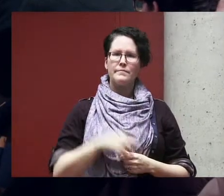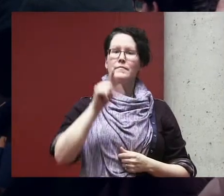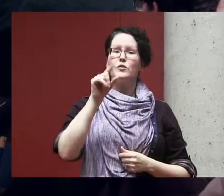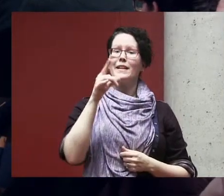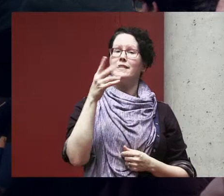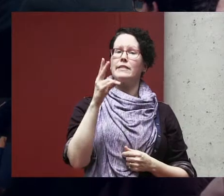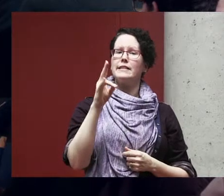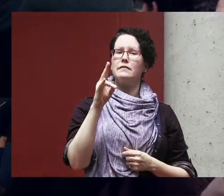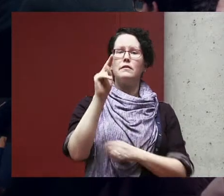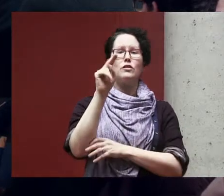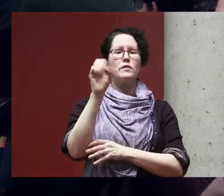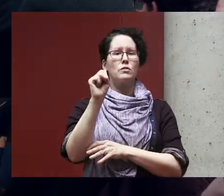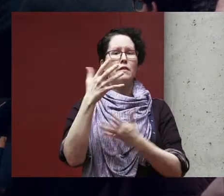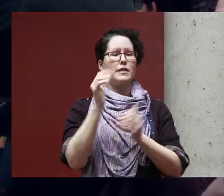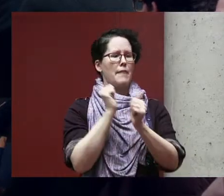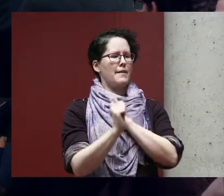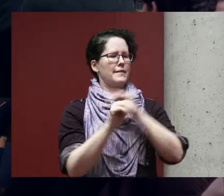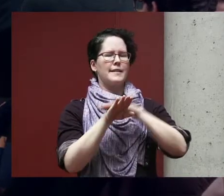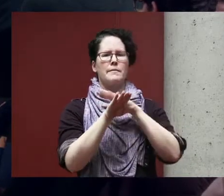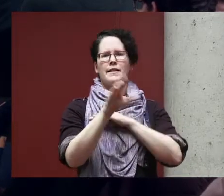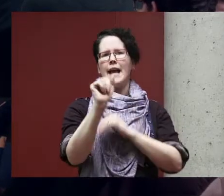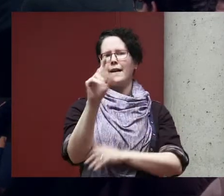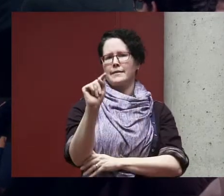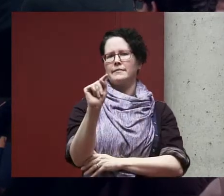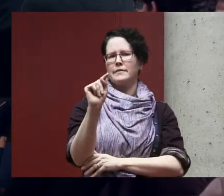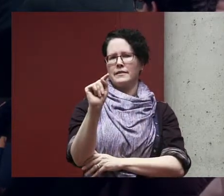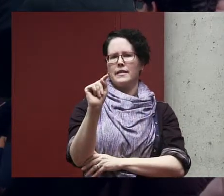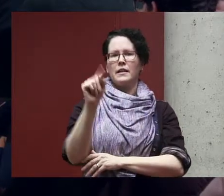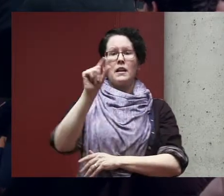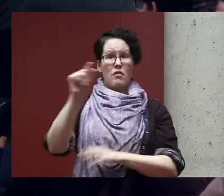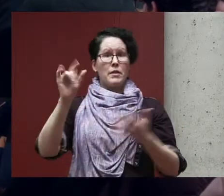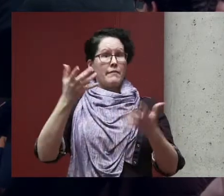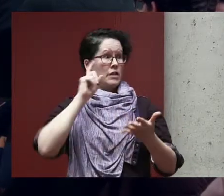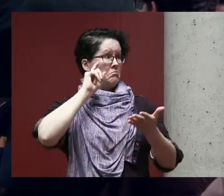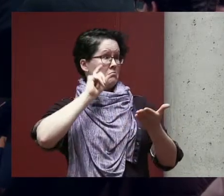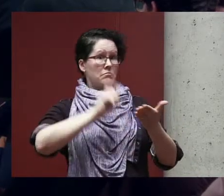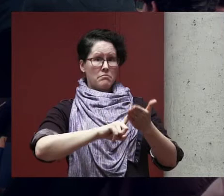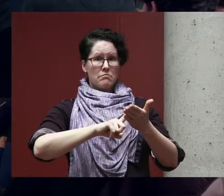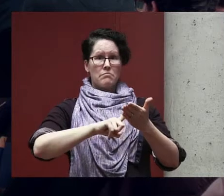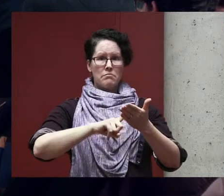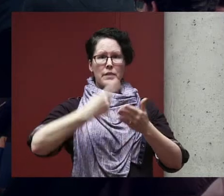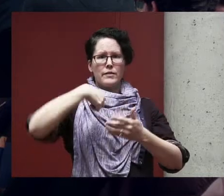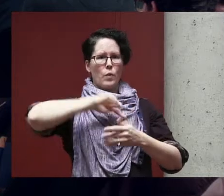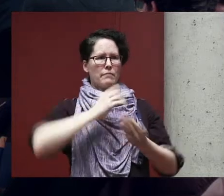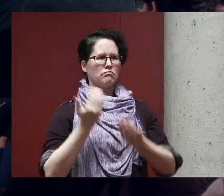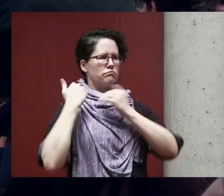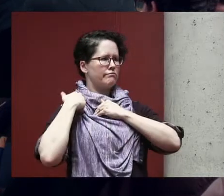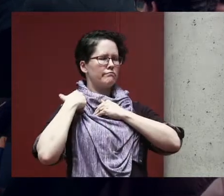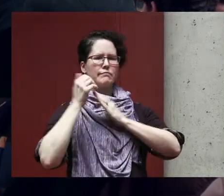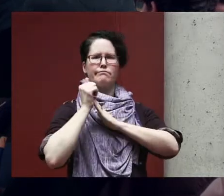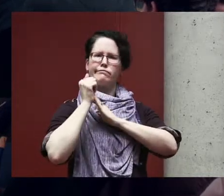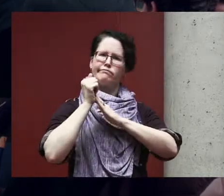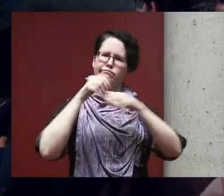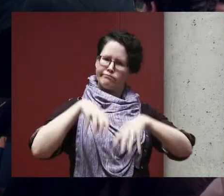Accessibility Act, which states that the government acknowledges it must take a leadership role in the process of achieving